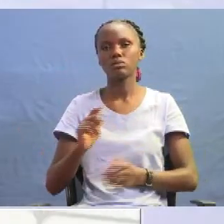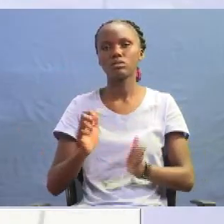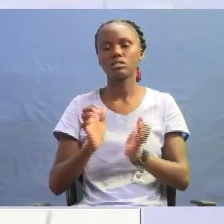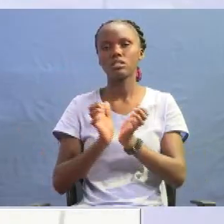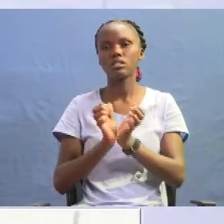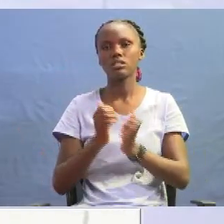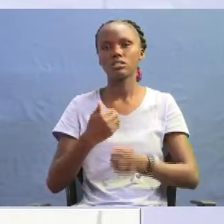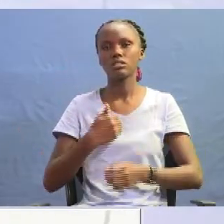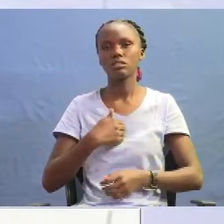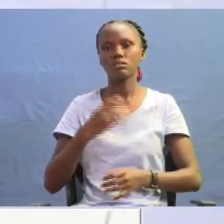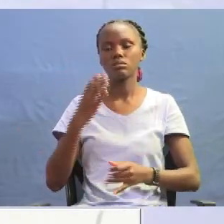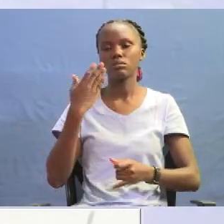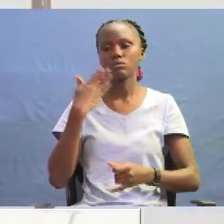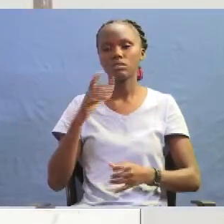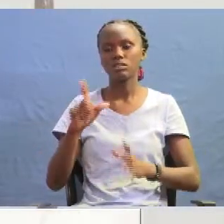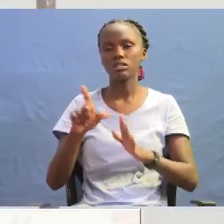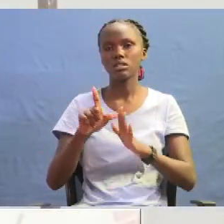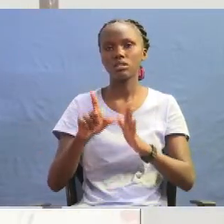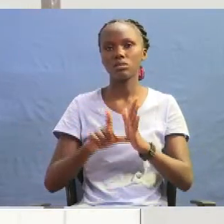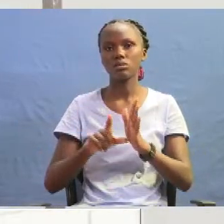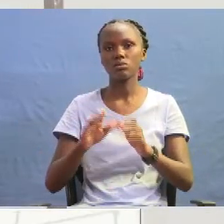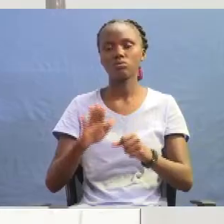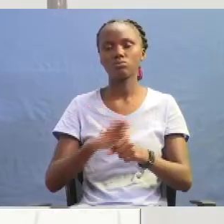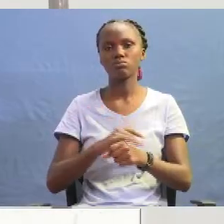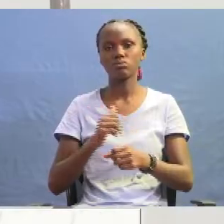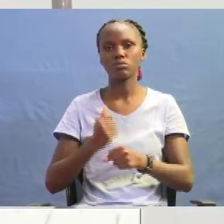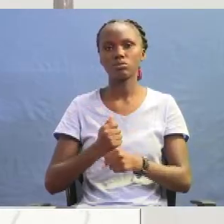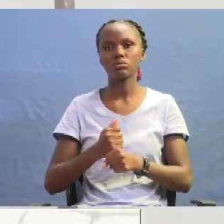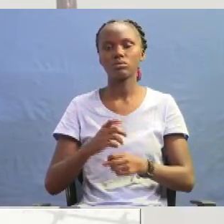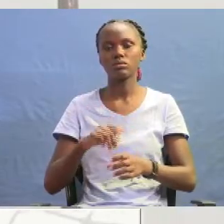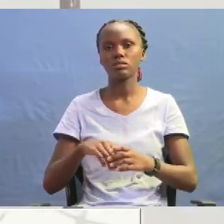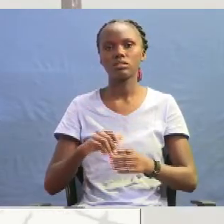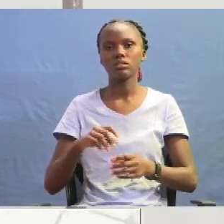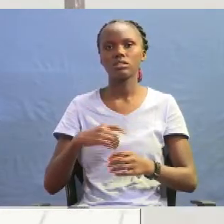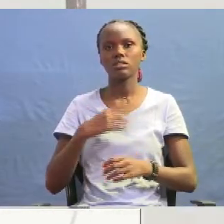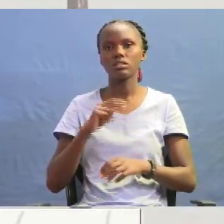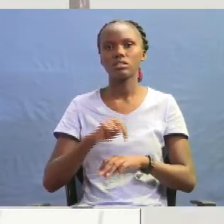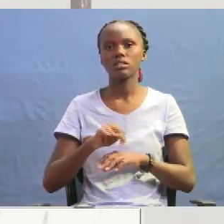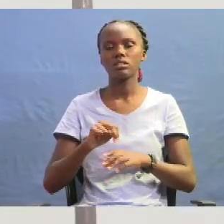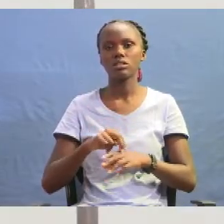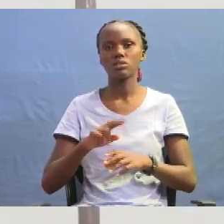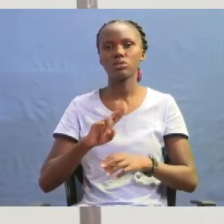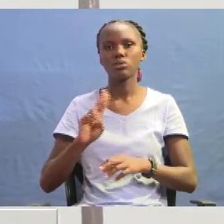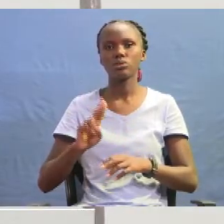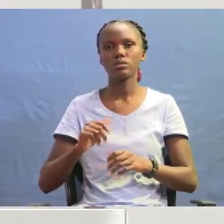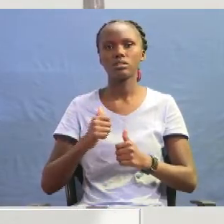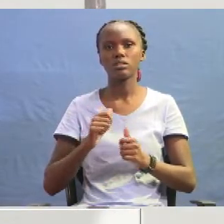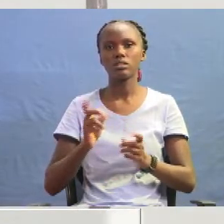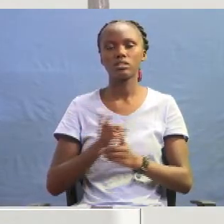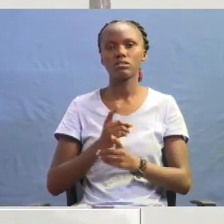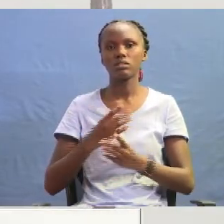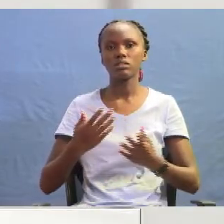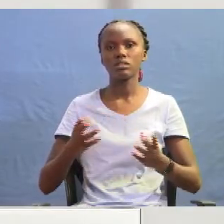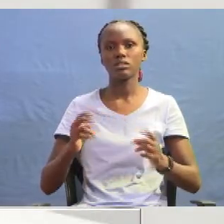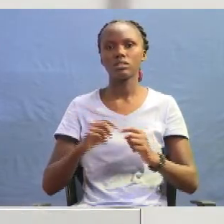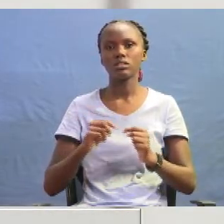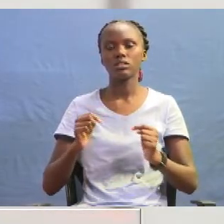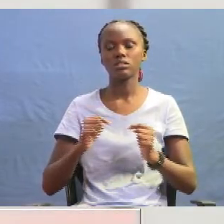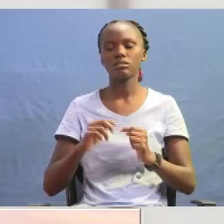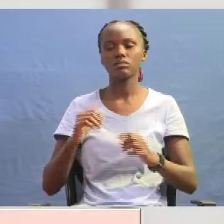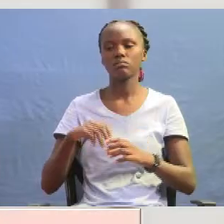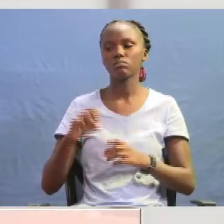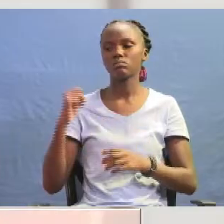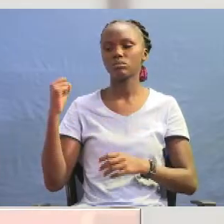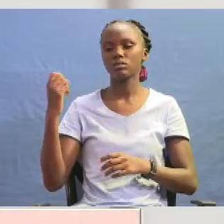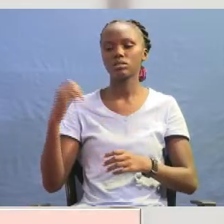arrest unlawful and politically motivated, accusing the state of misusing the Prevention of Terrorism Act